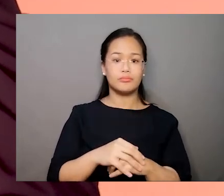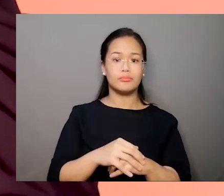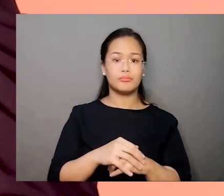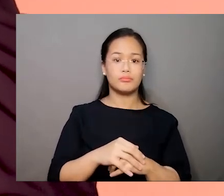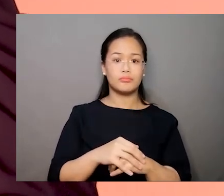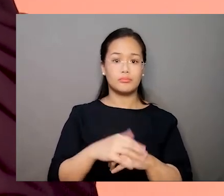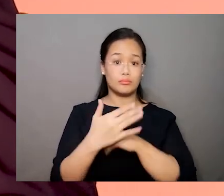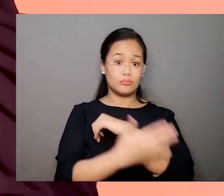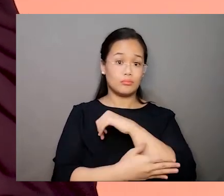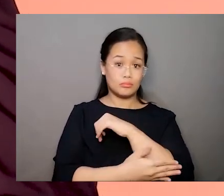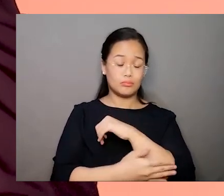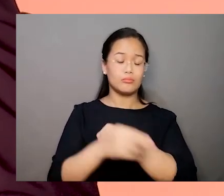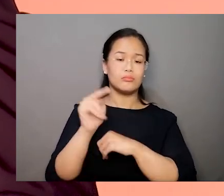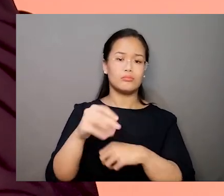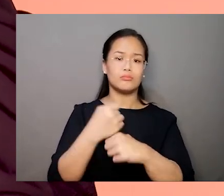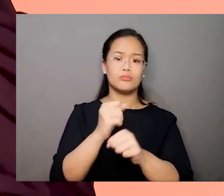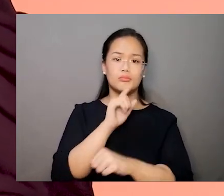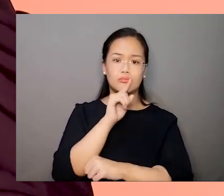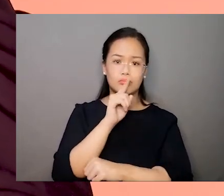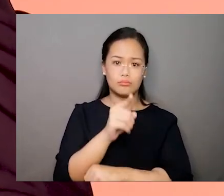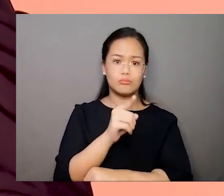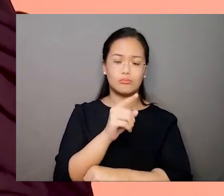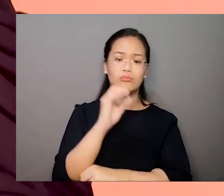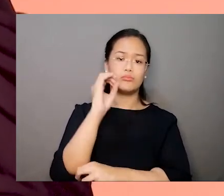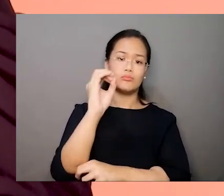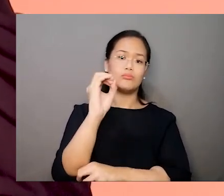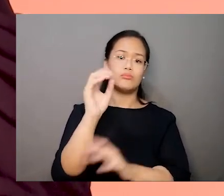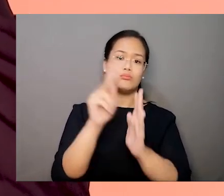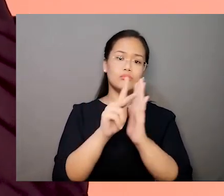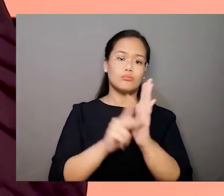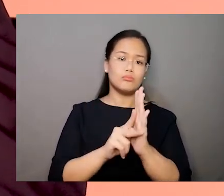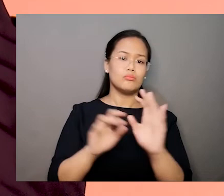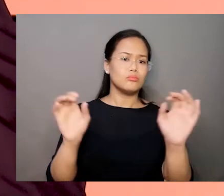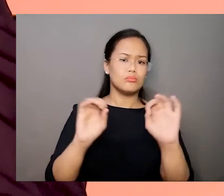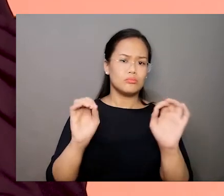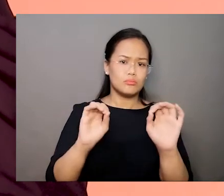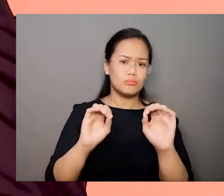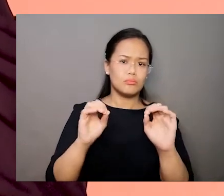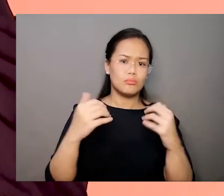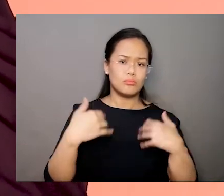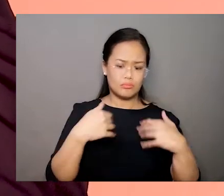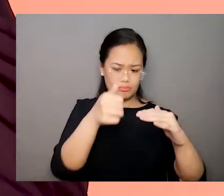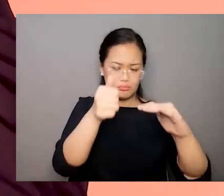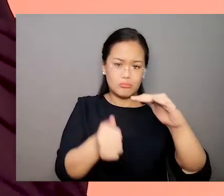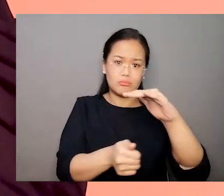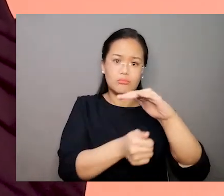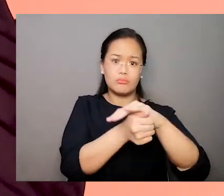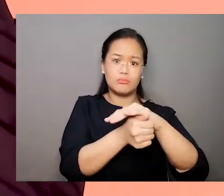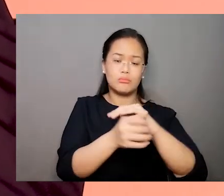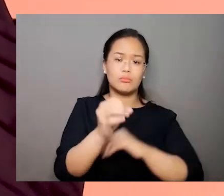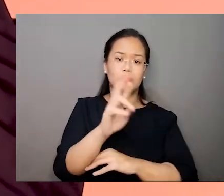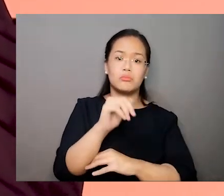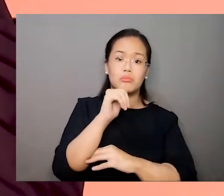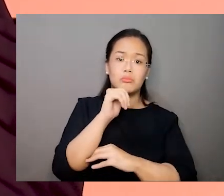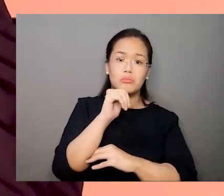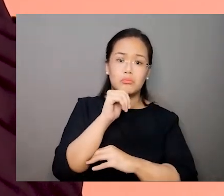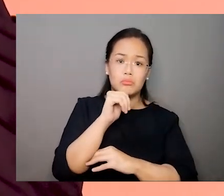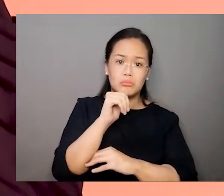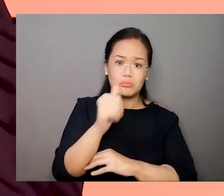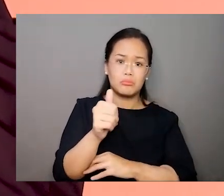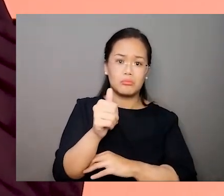must therefore ensure that their policies do not have unseen or unintended